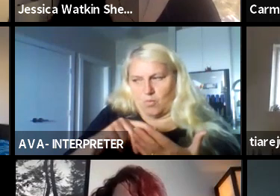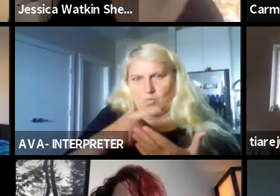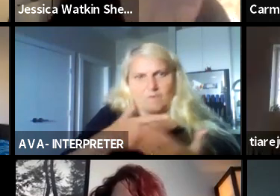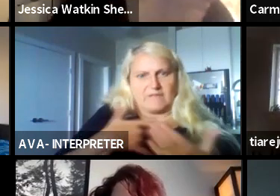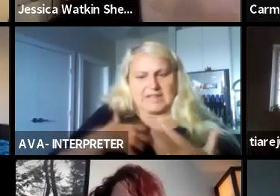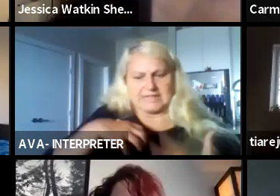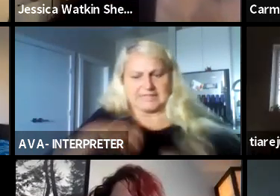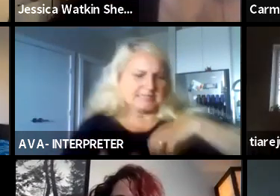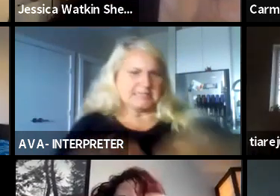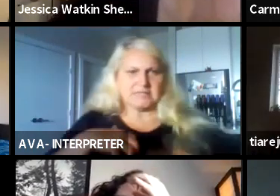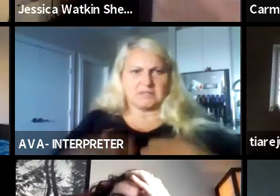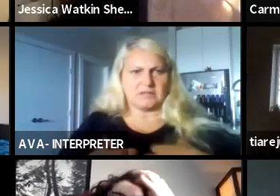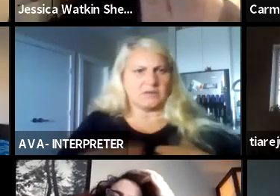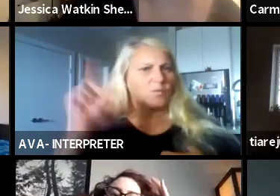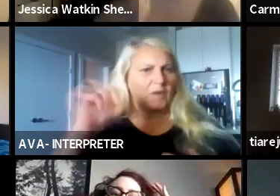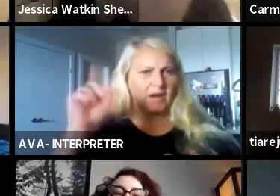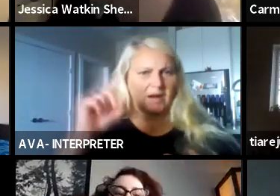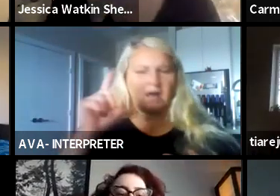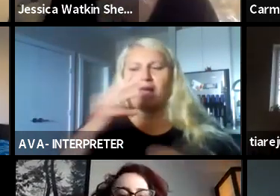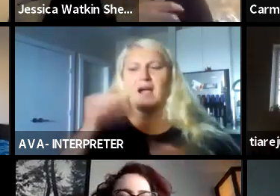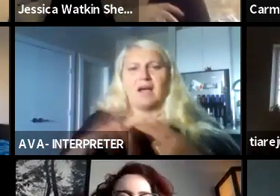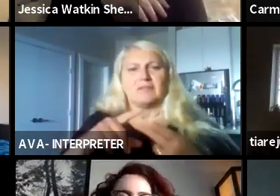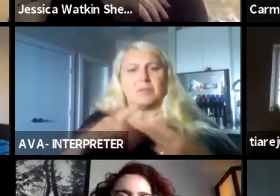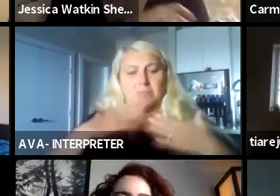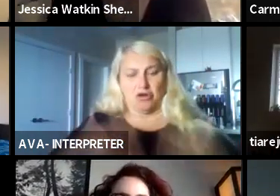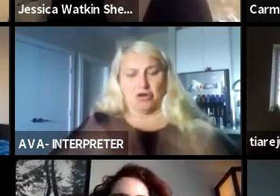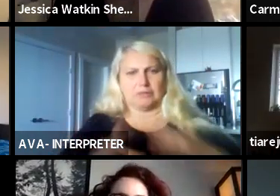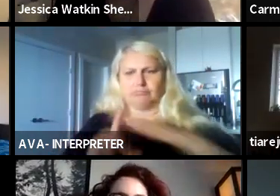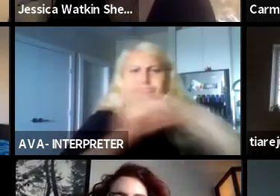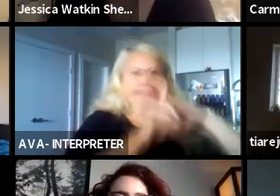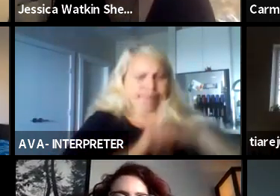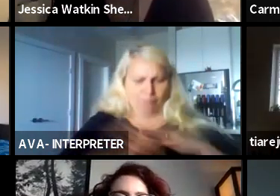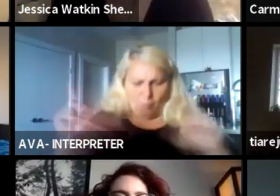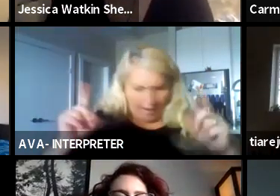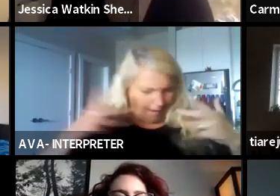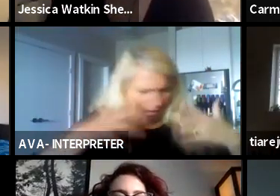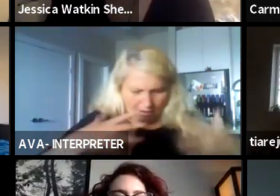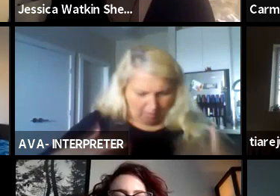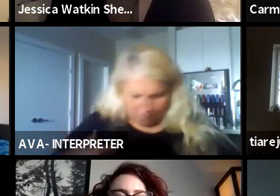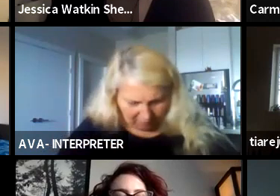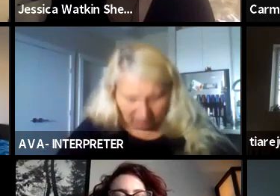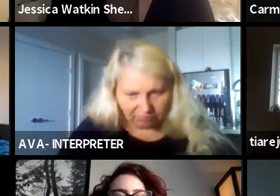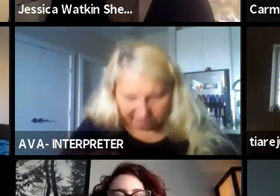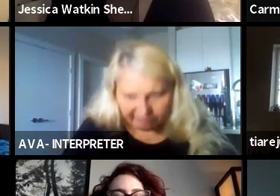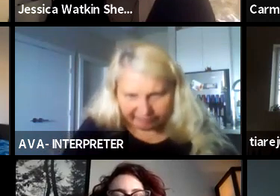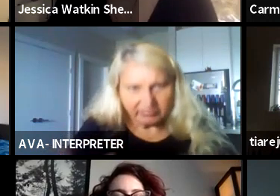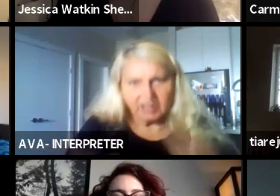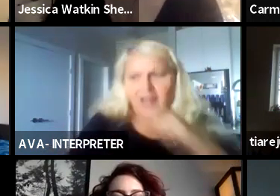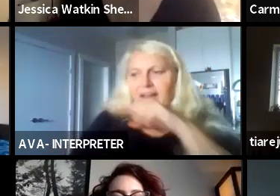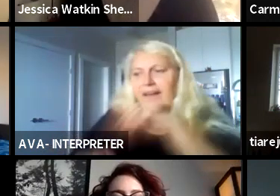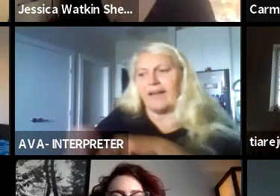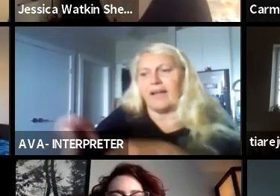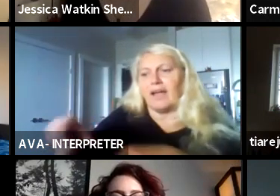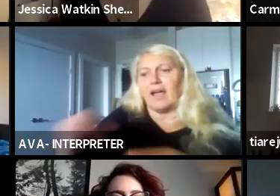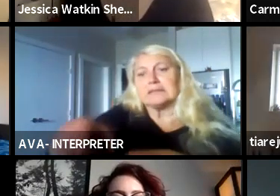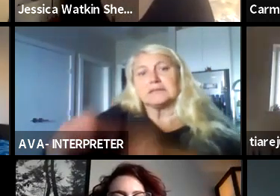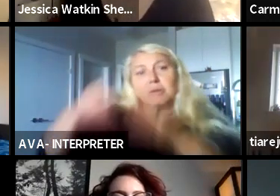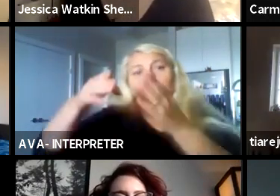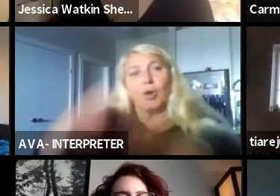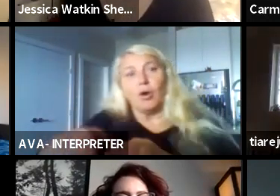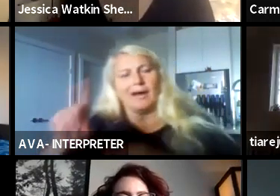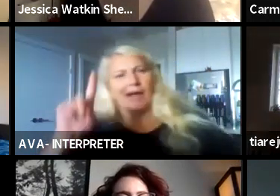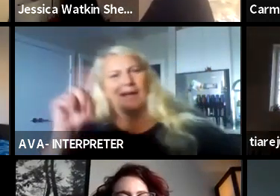So those are the questions that this person was curious about. What is the process that we used to